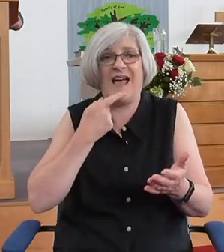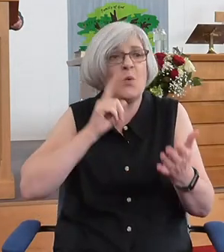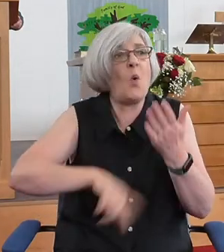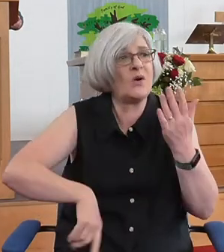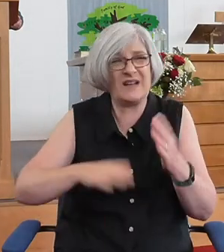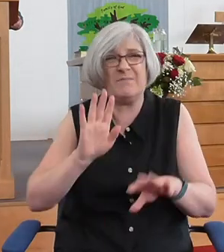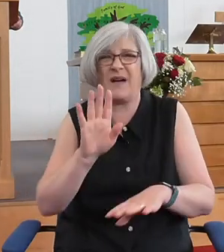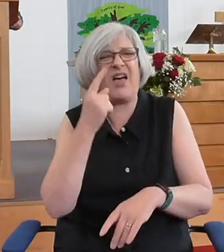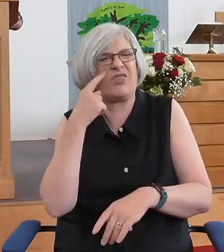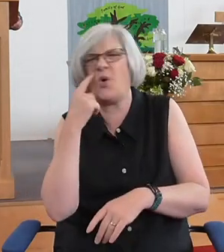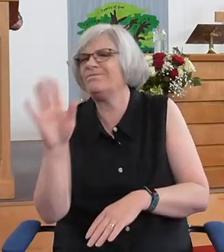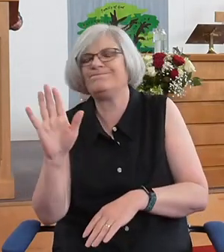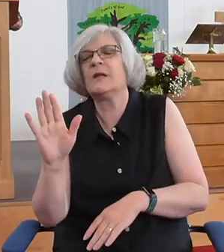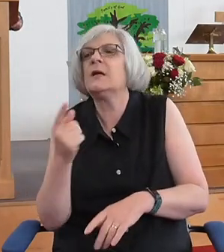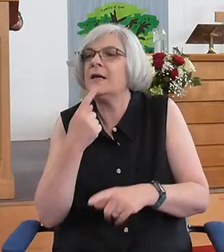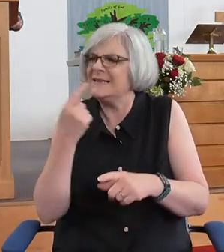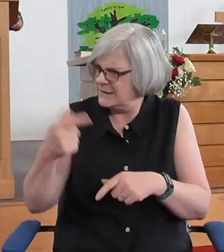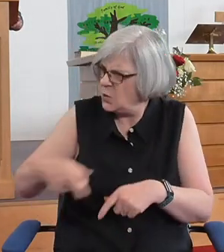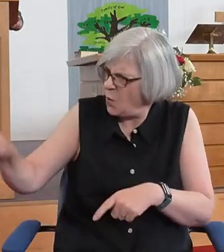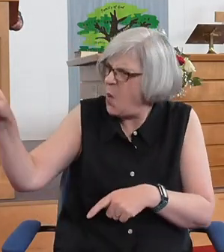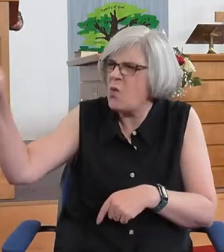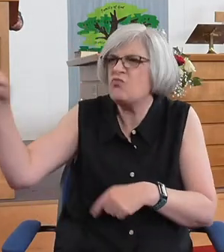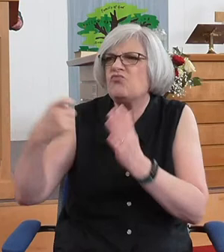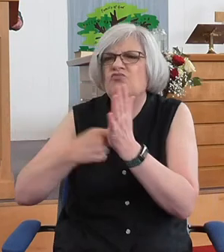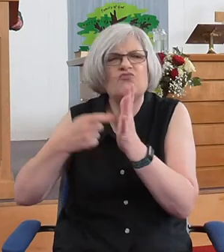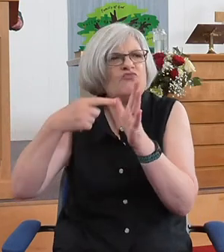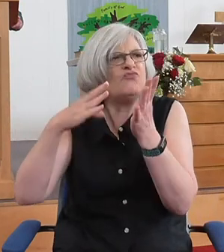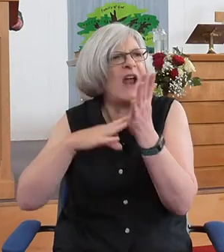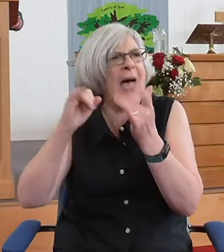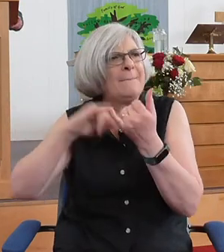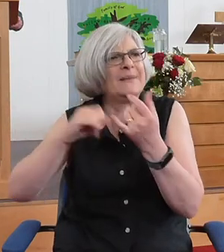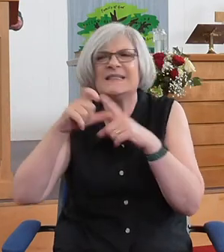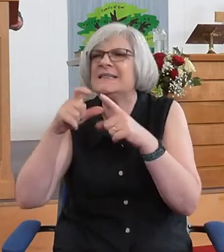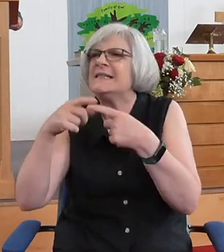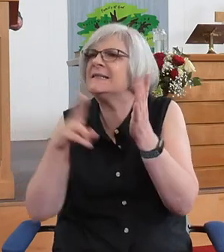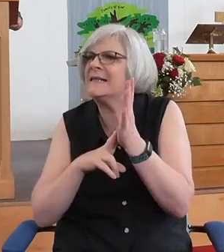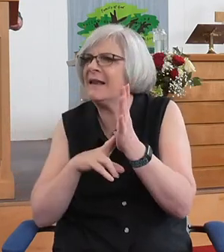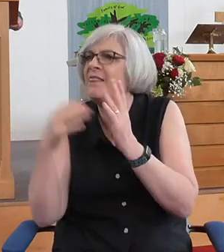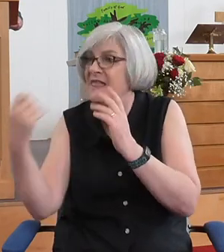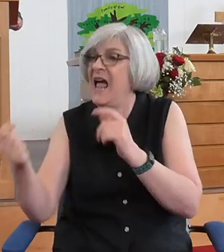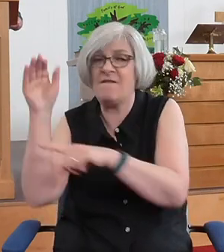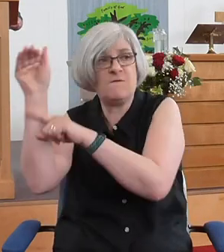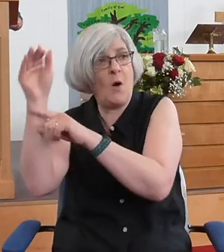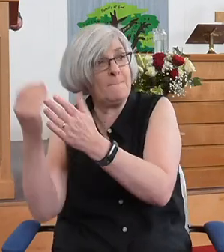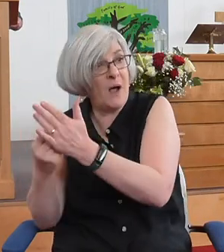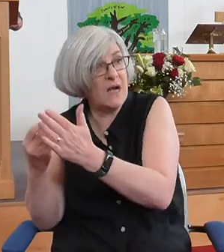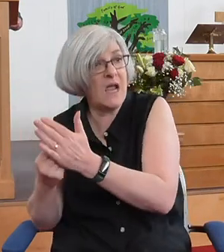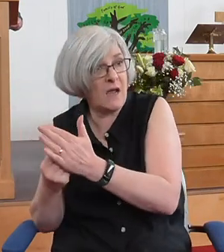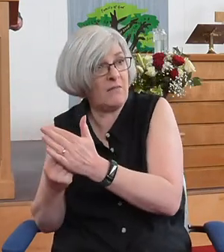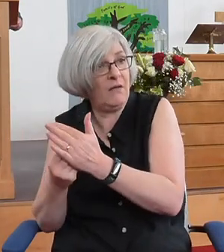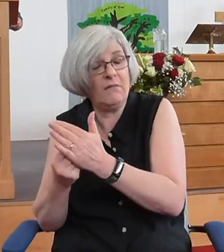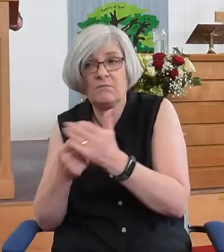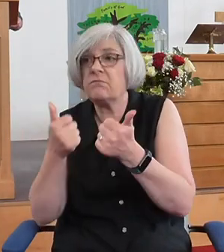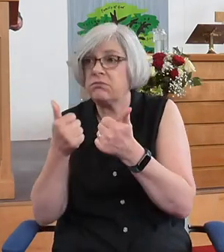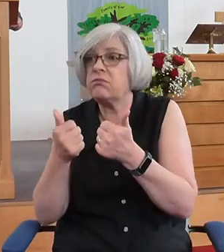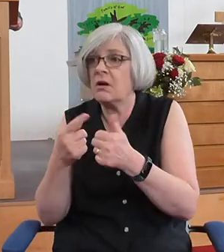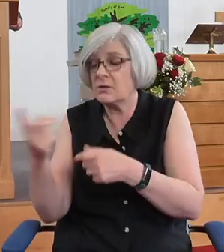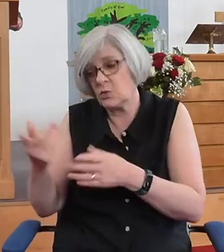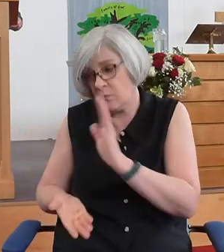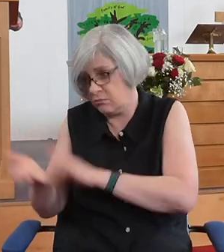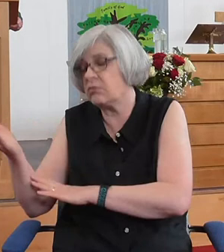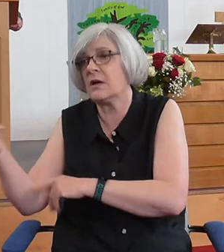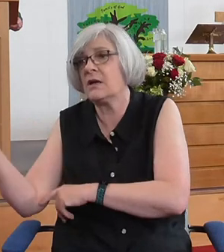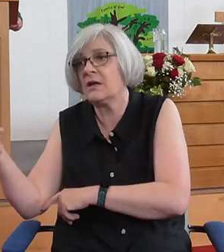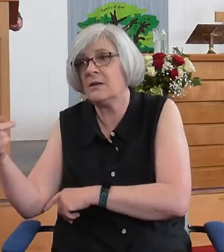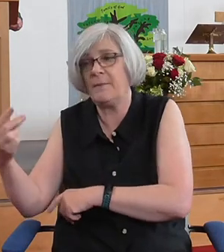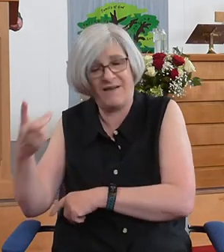the very helpful cashier said that Ramsden's just along the way had foreign currency at very good rates of exchange. So that's where I